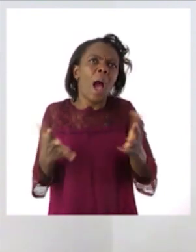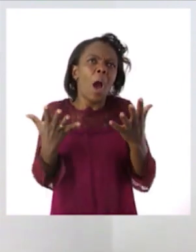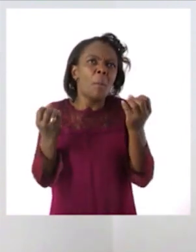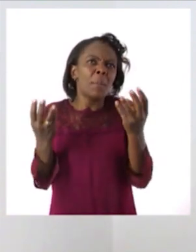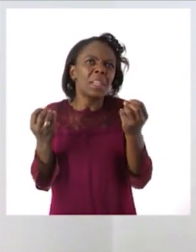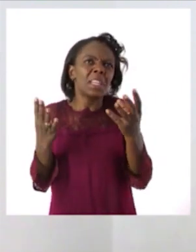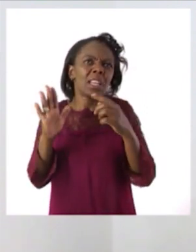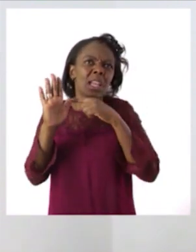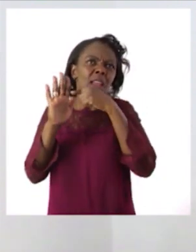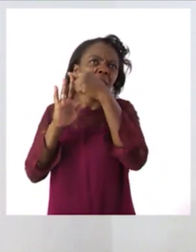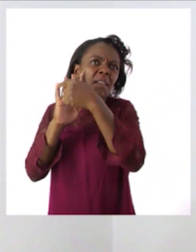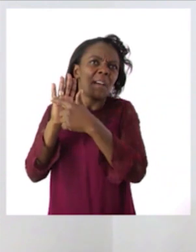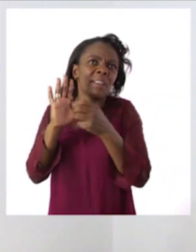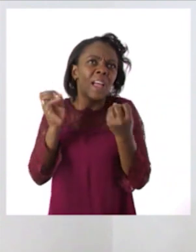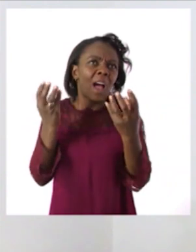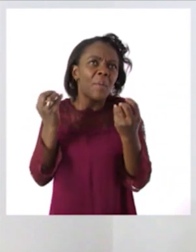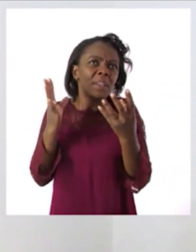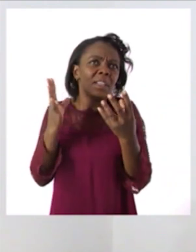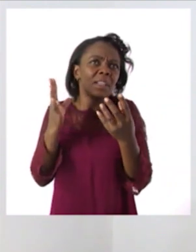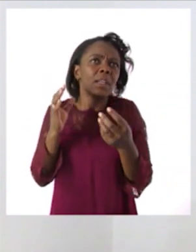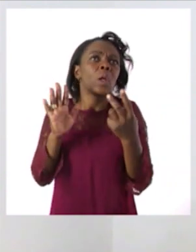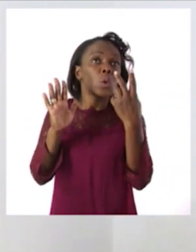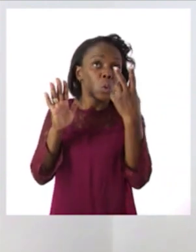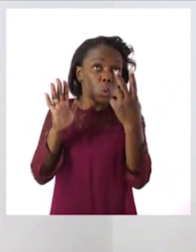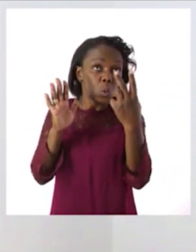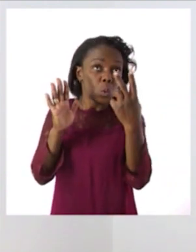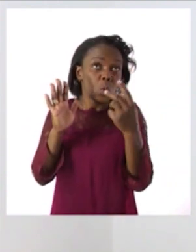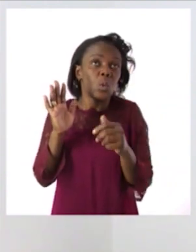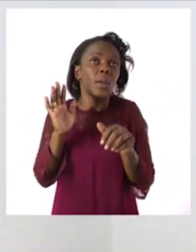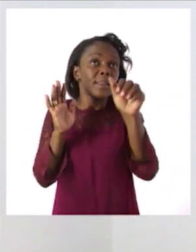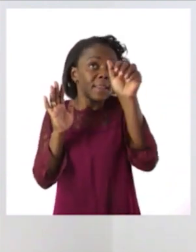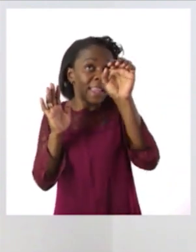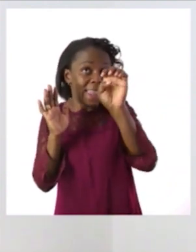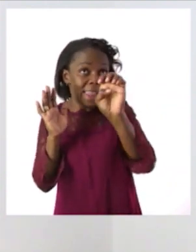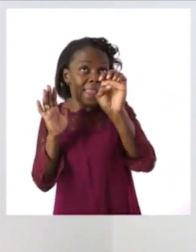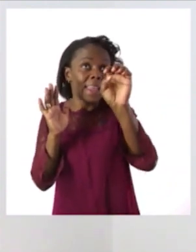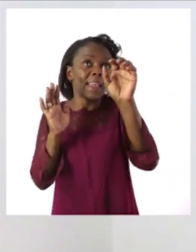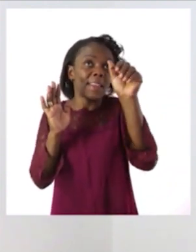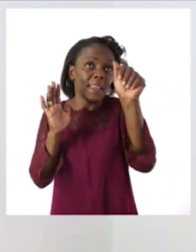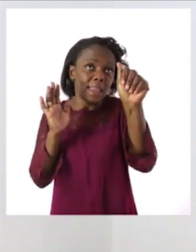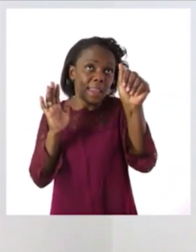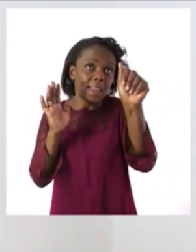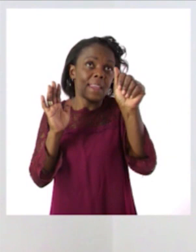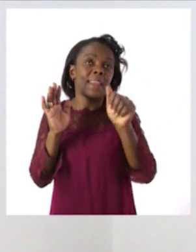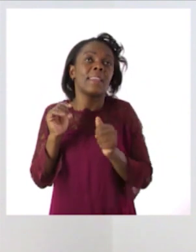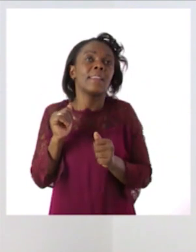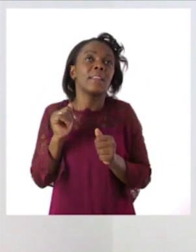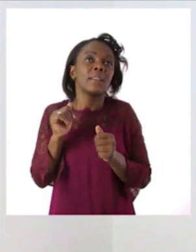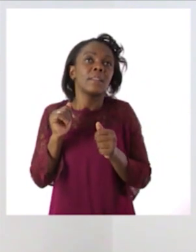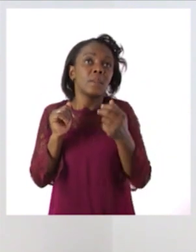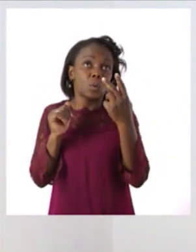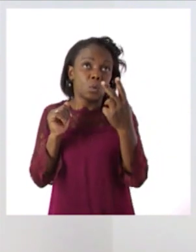So, if the 2 vowels come together like that, it takes only 1.